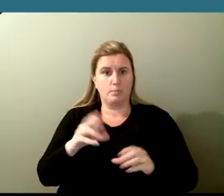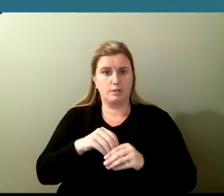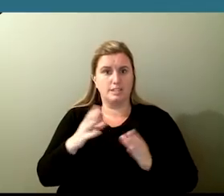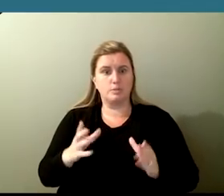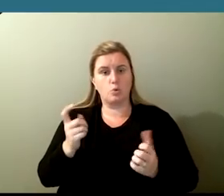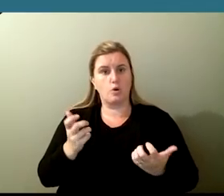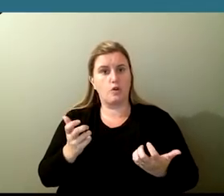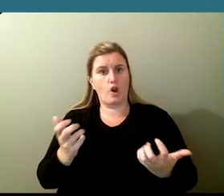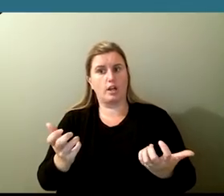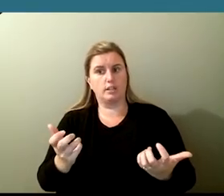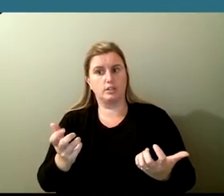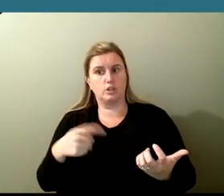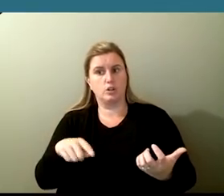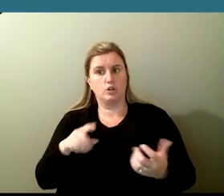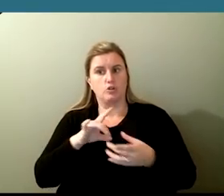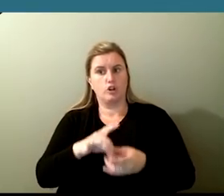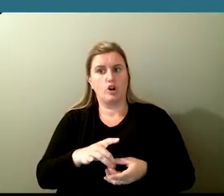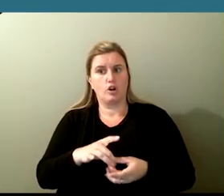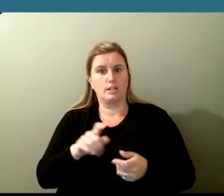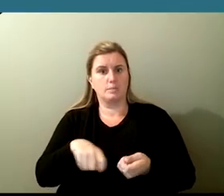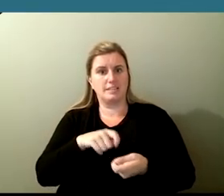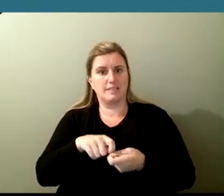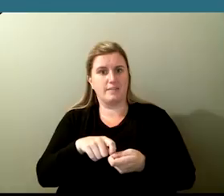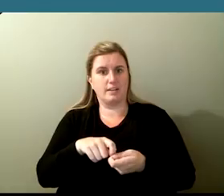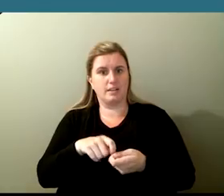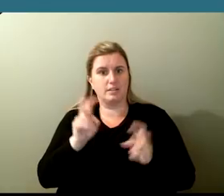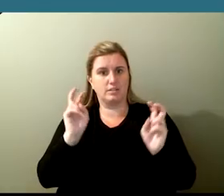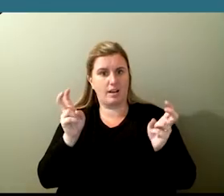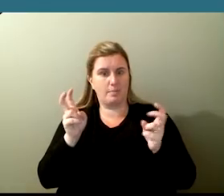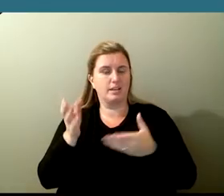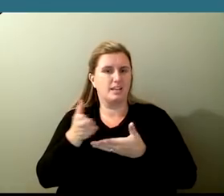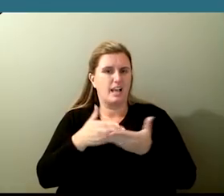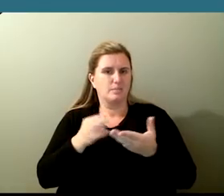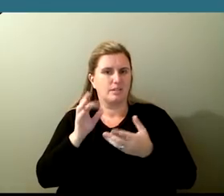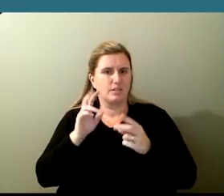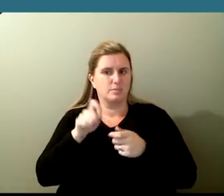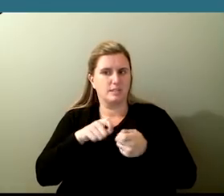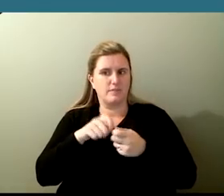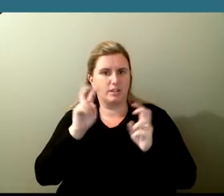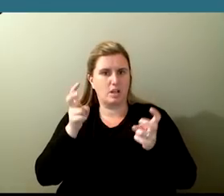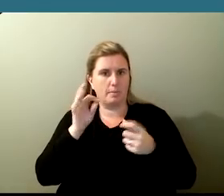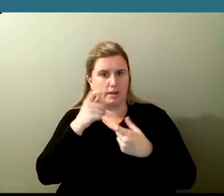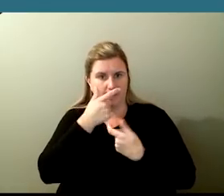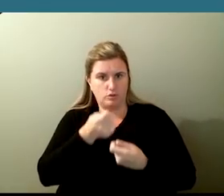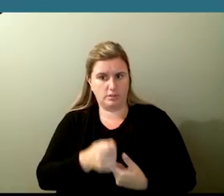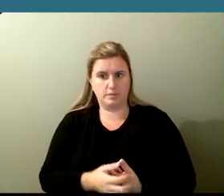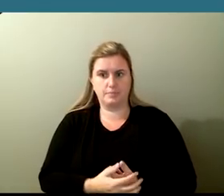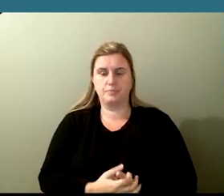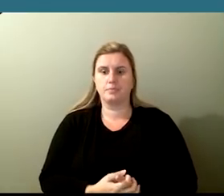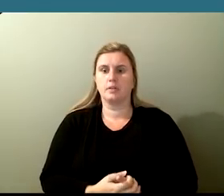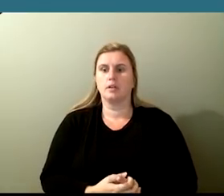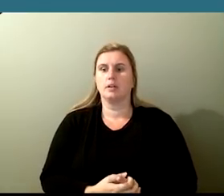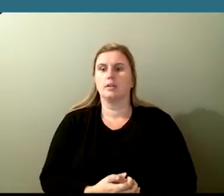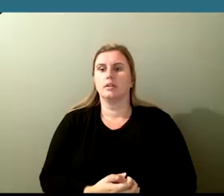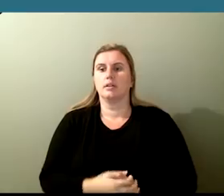or the audience regarding a specific topic, aspects of a specific topic of interest. So in this